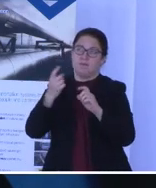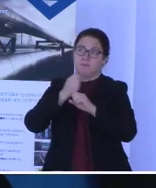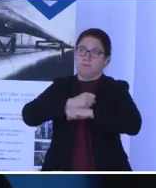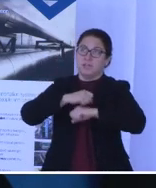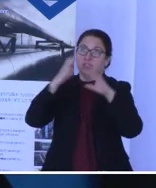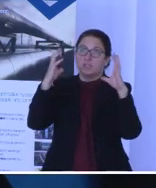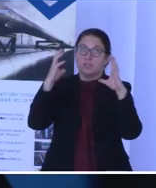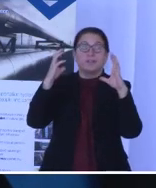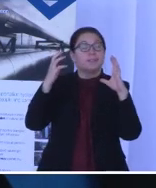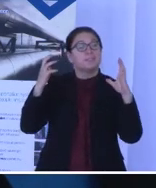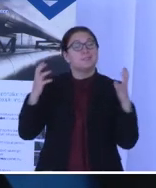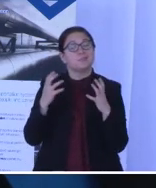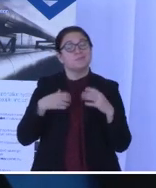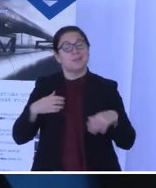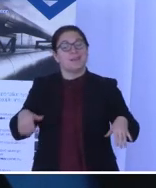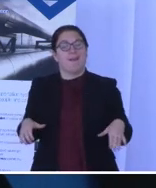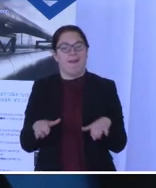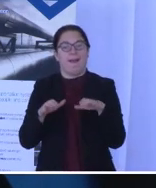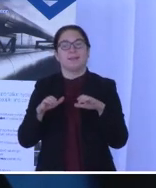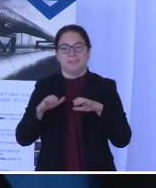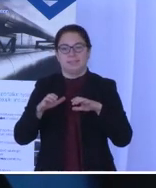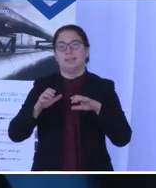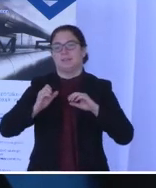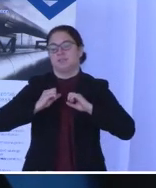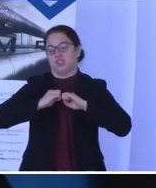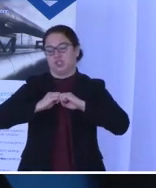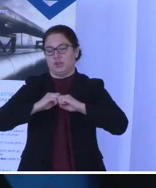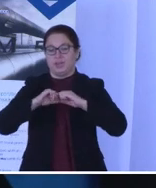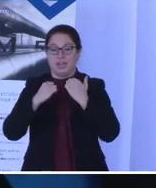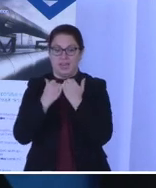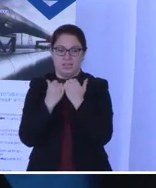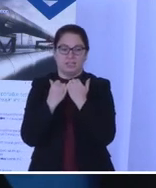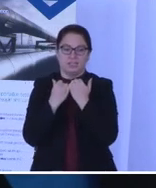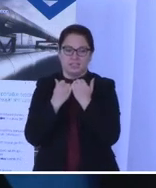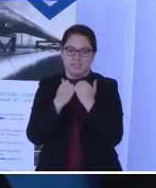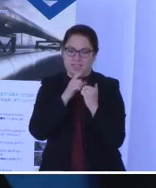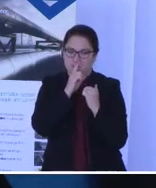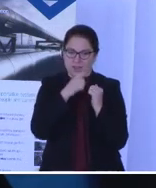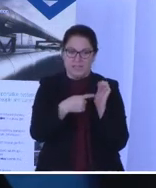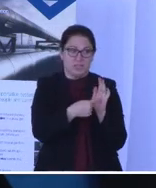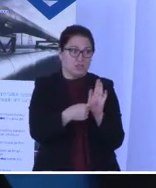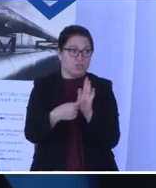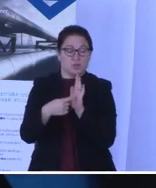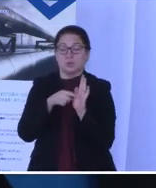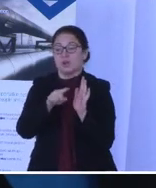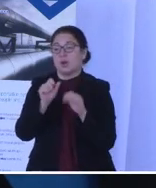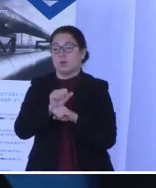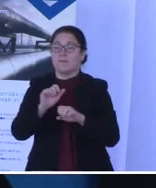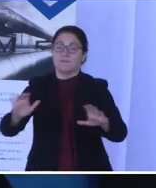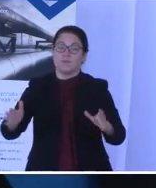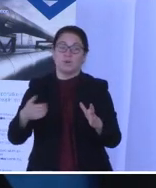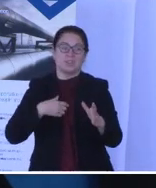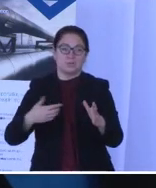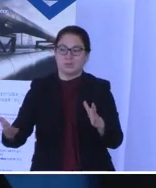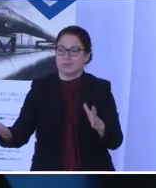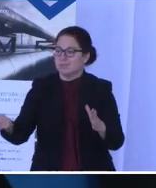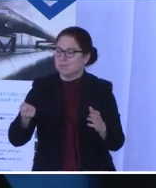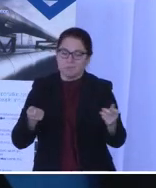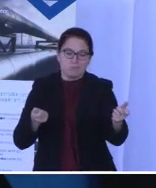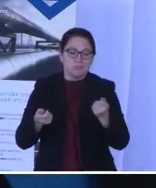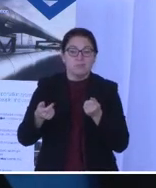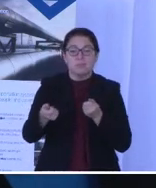to be an agile security agency embodied by a professional workforce that engages its partners and the American people